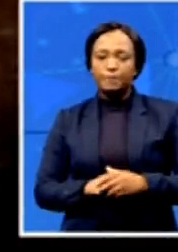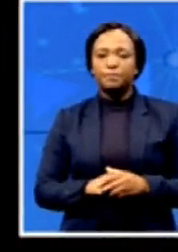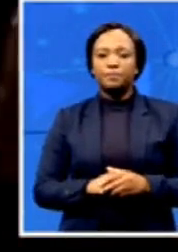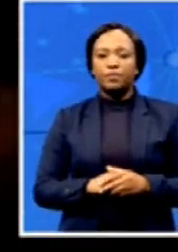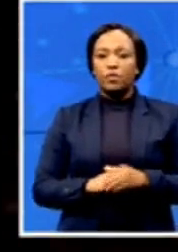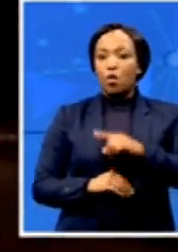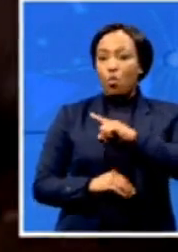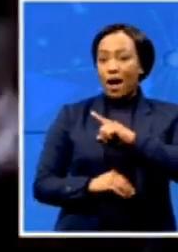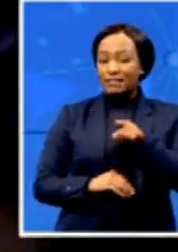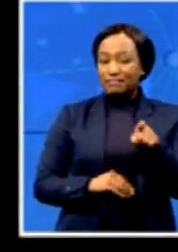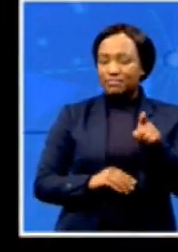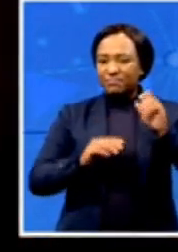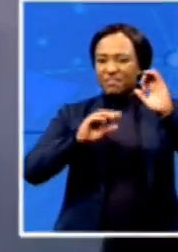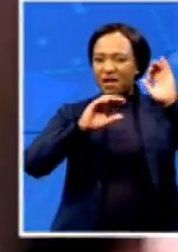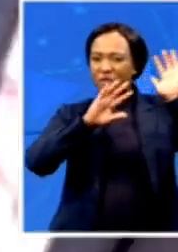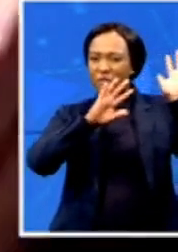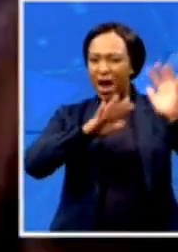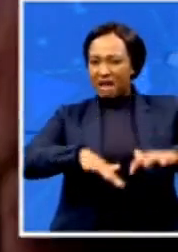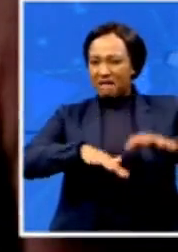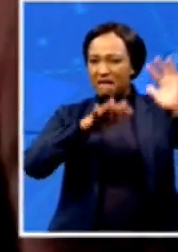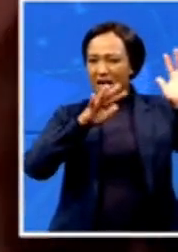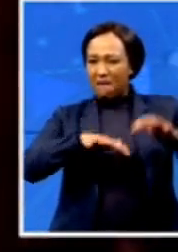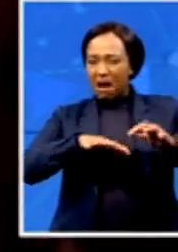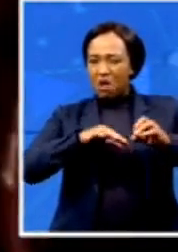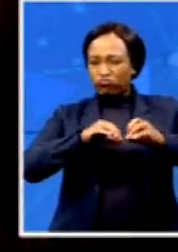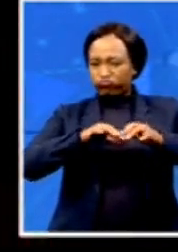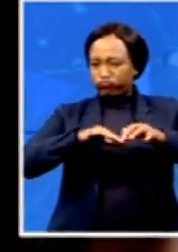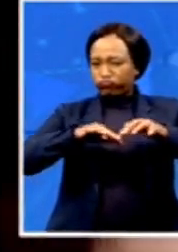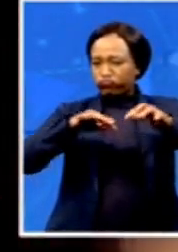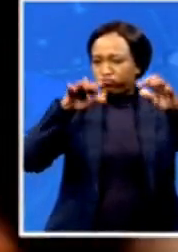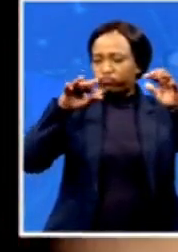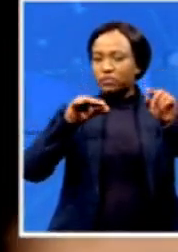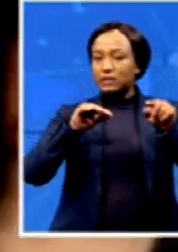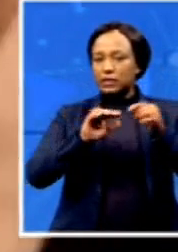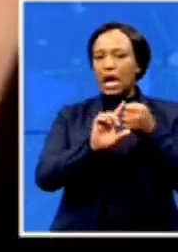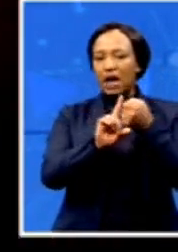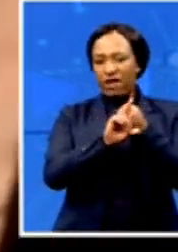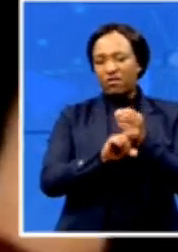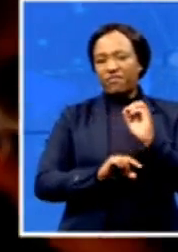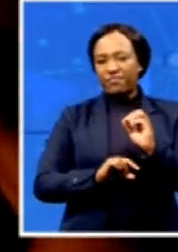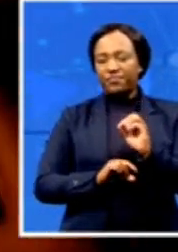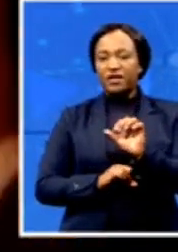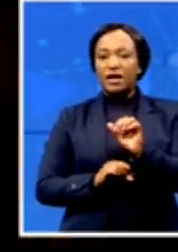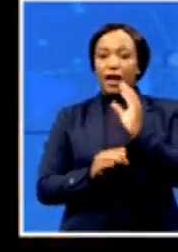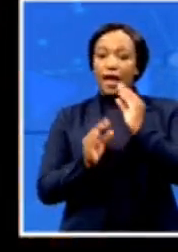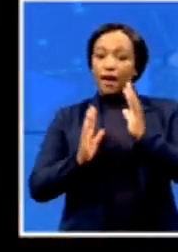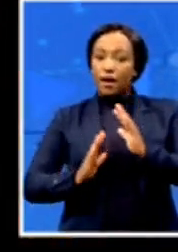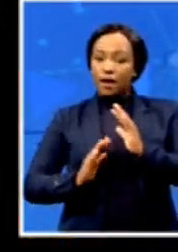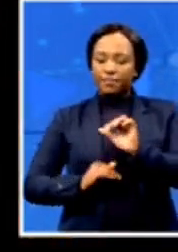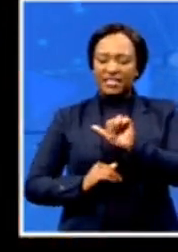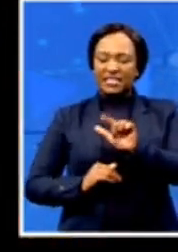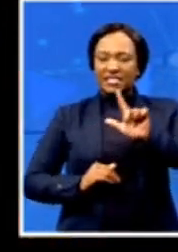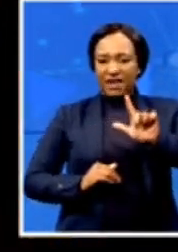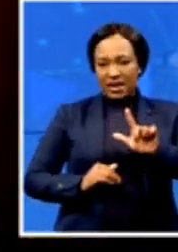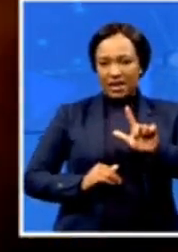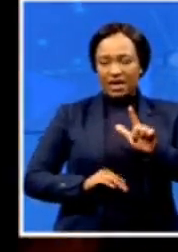say that 57 learners were also reported to have died. Let's get